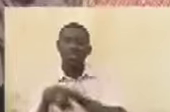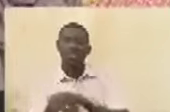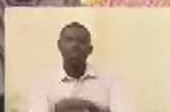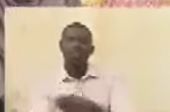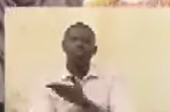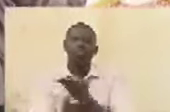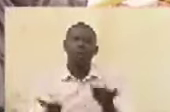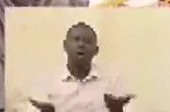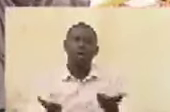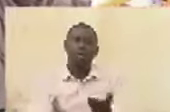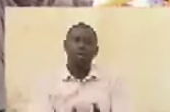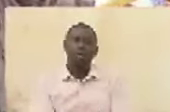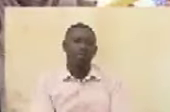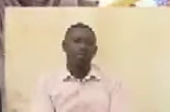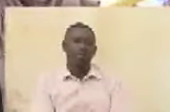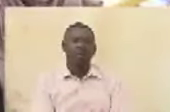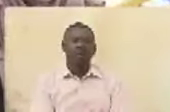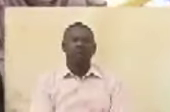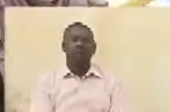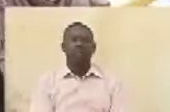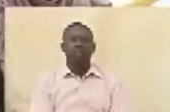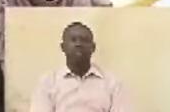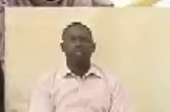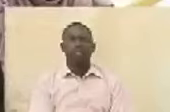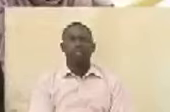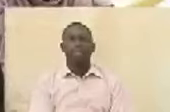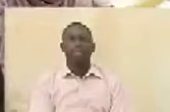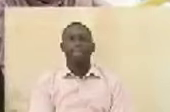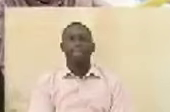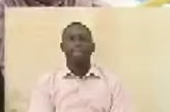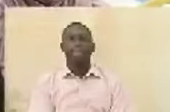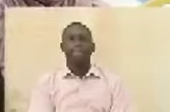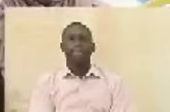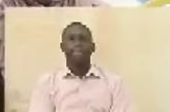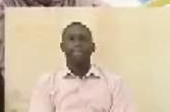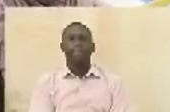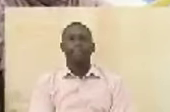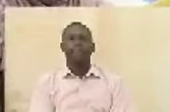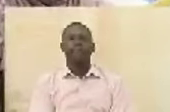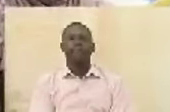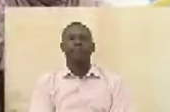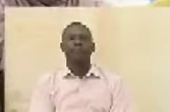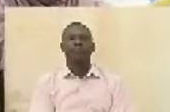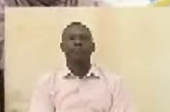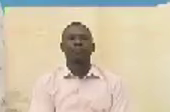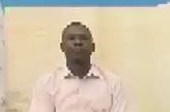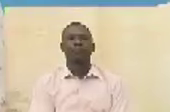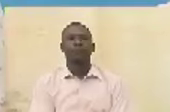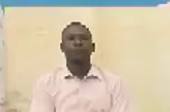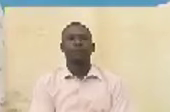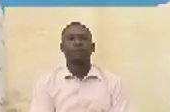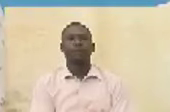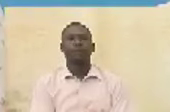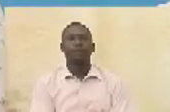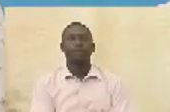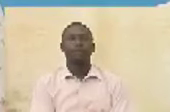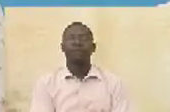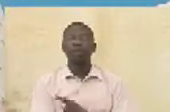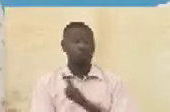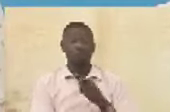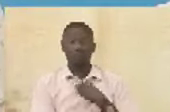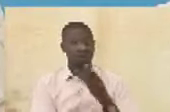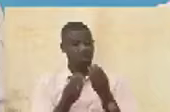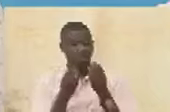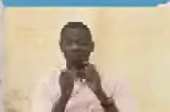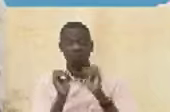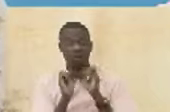Foya foyene dalilo me ya sabu ye sama nanje ban ani woto ma vonye de ya mudal ko me wa mutaro. Well, they didn't